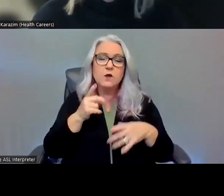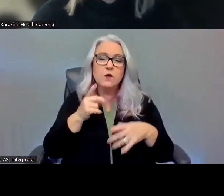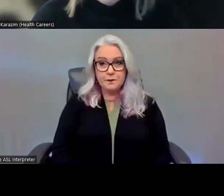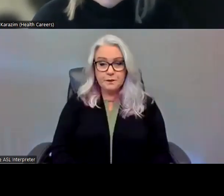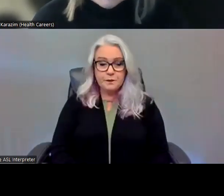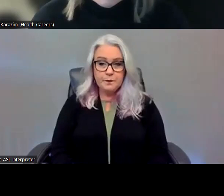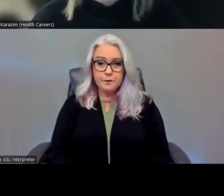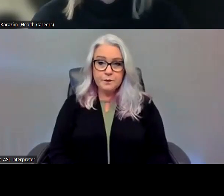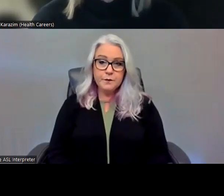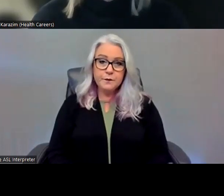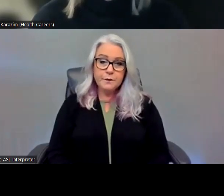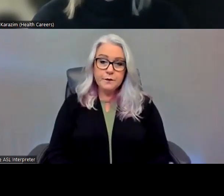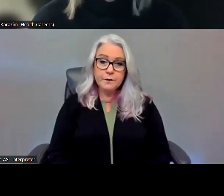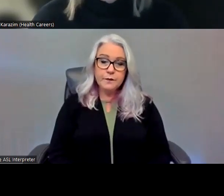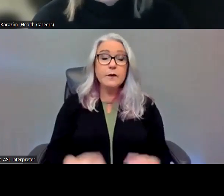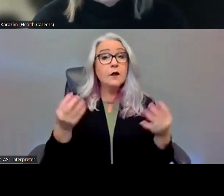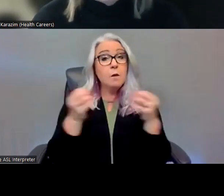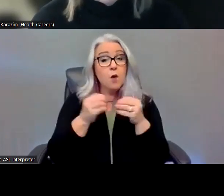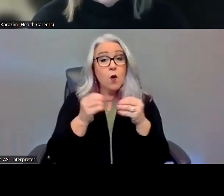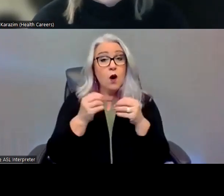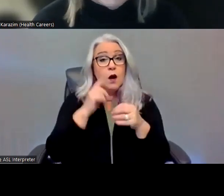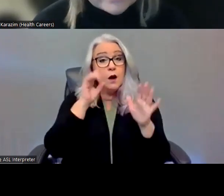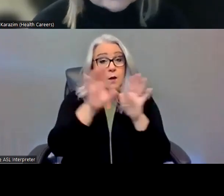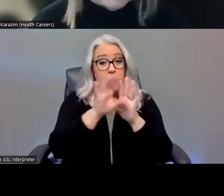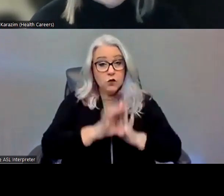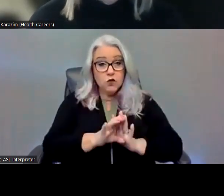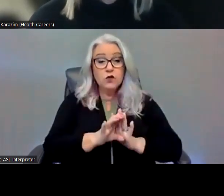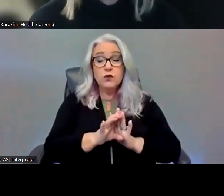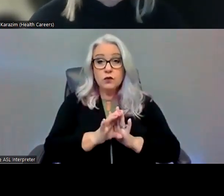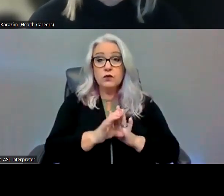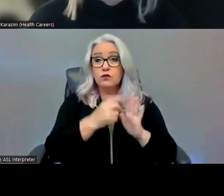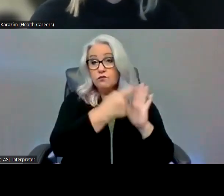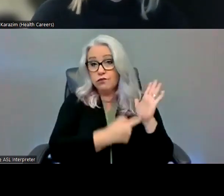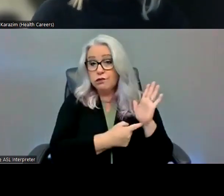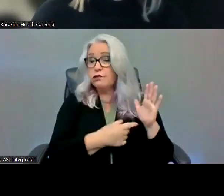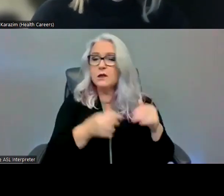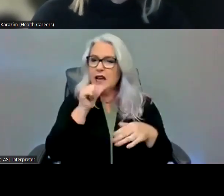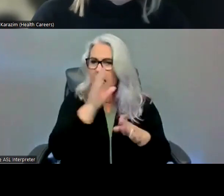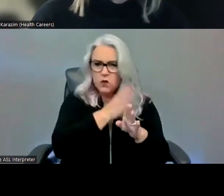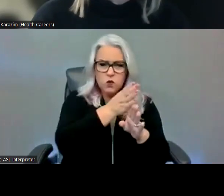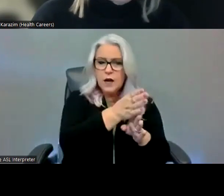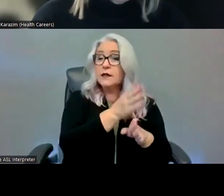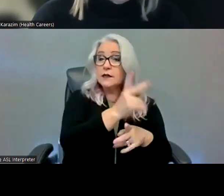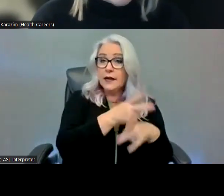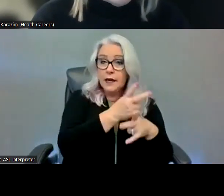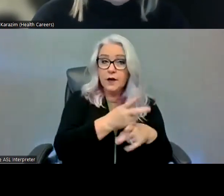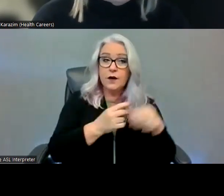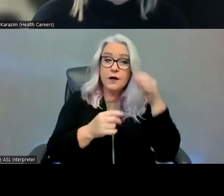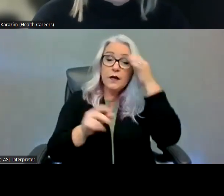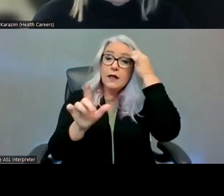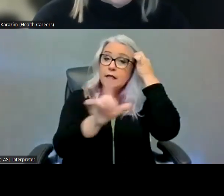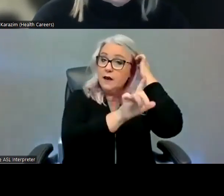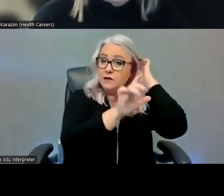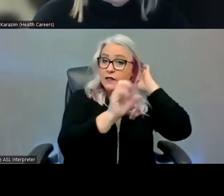Here are some more pictures of indirect care. Over on the left-hand side,